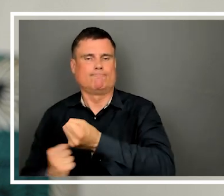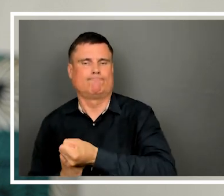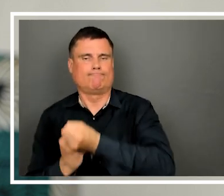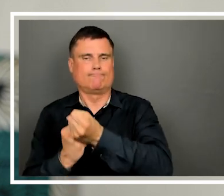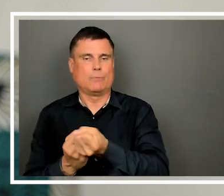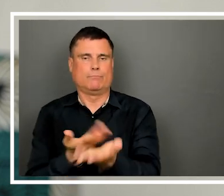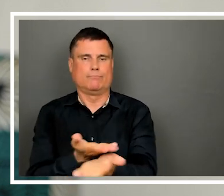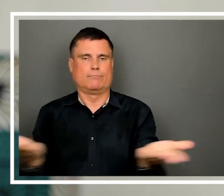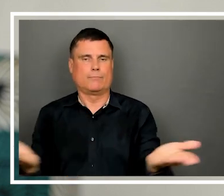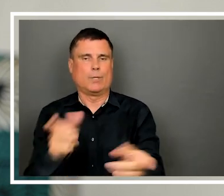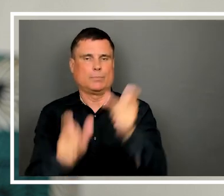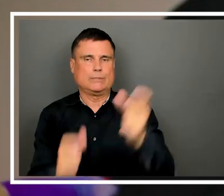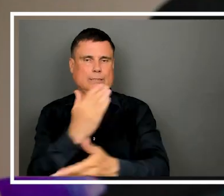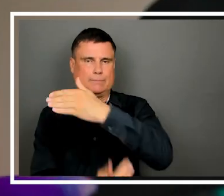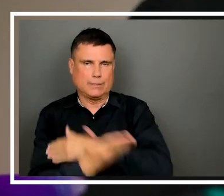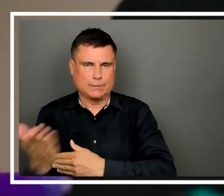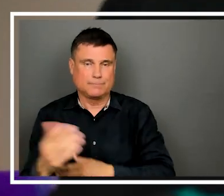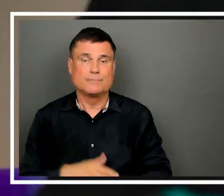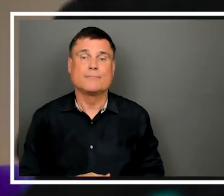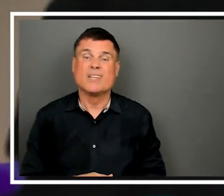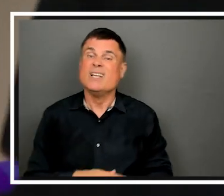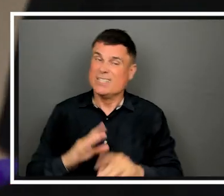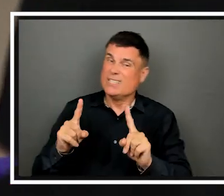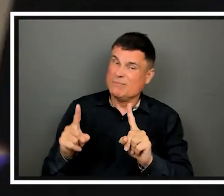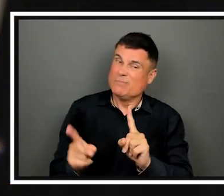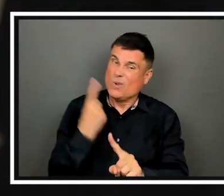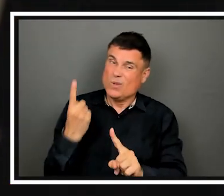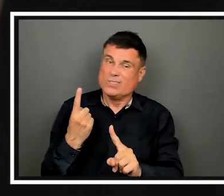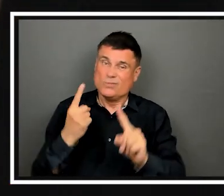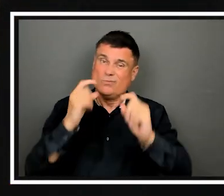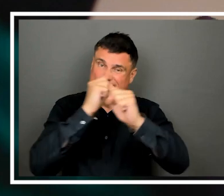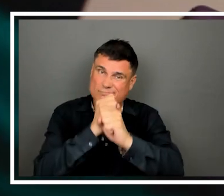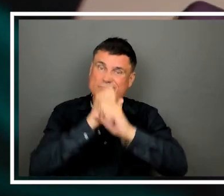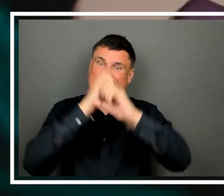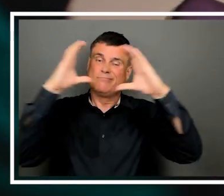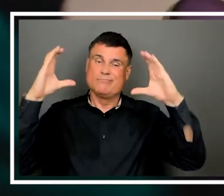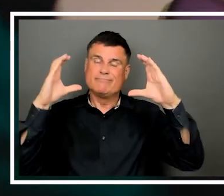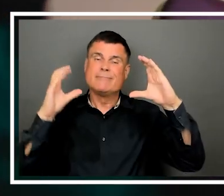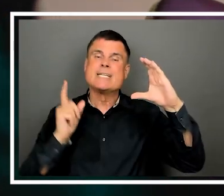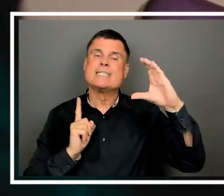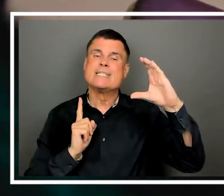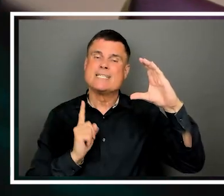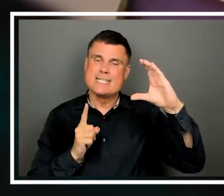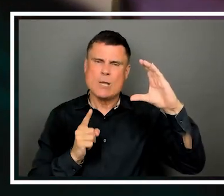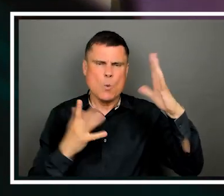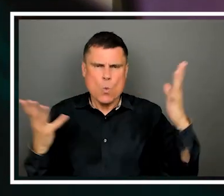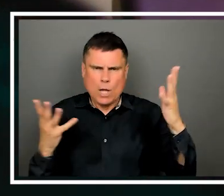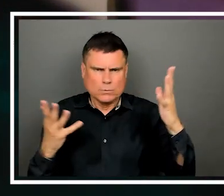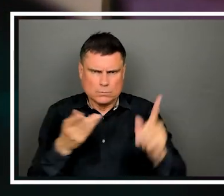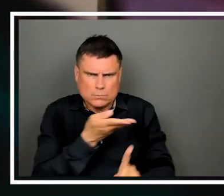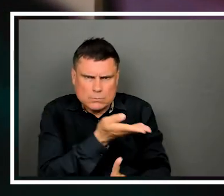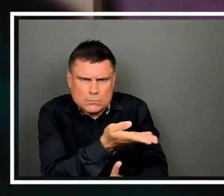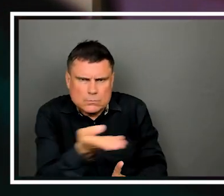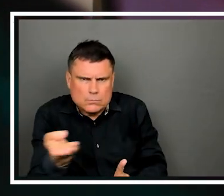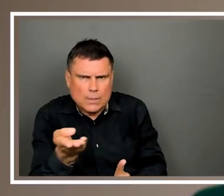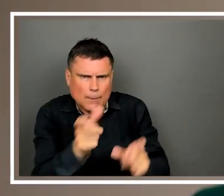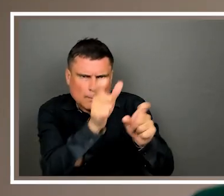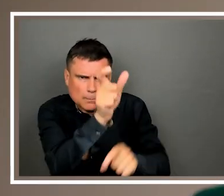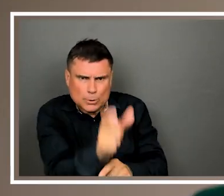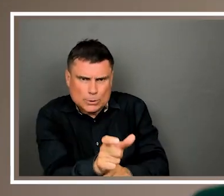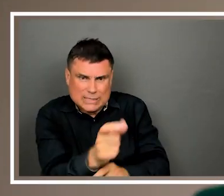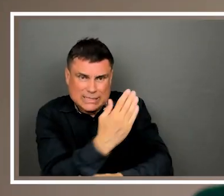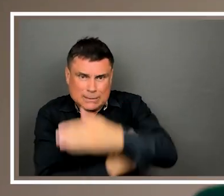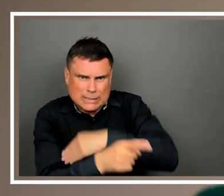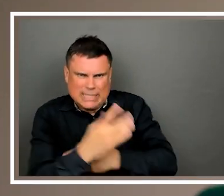to these services. In all cases, it's important to understand what specific support a person with a